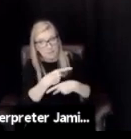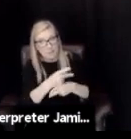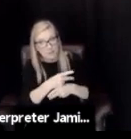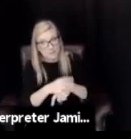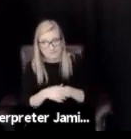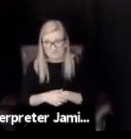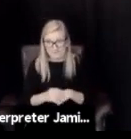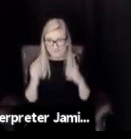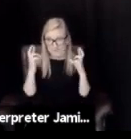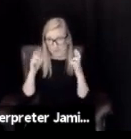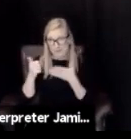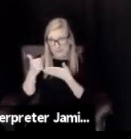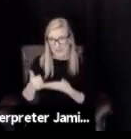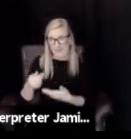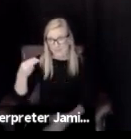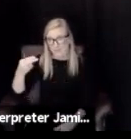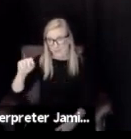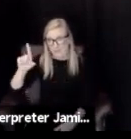was helpful, Haley.